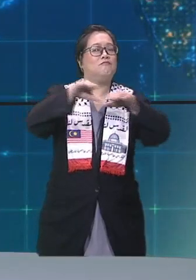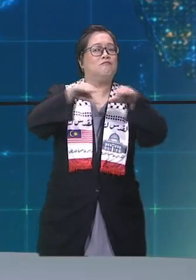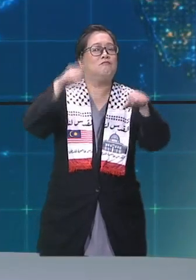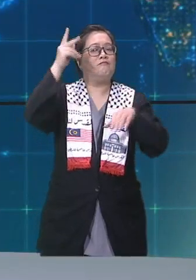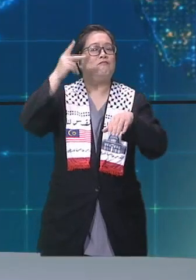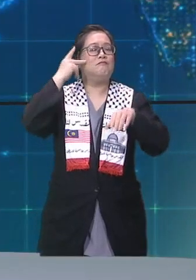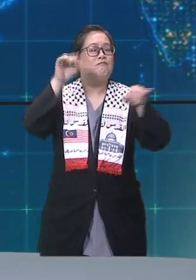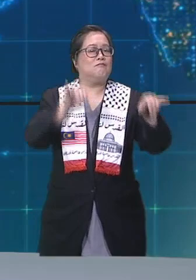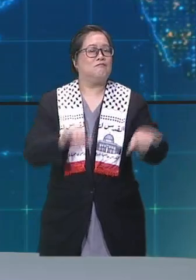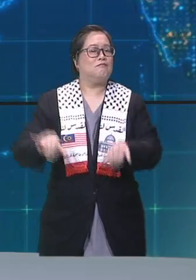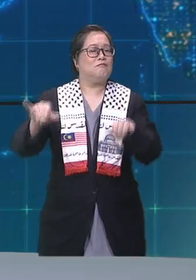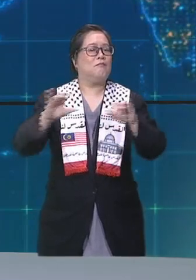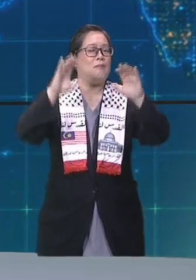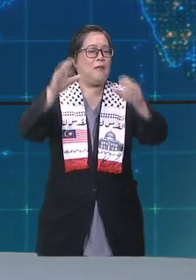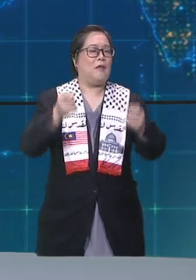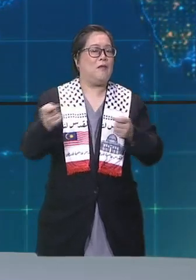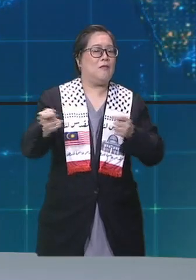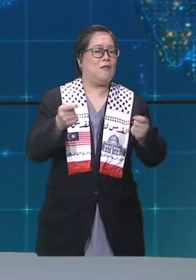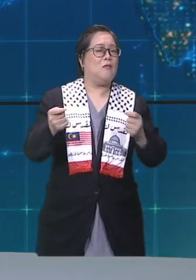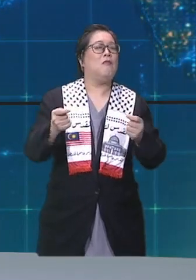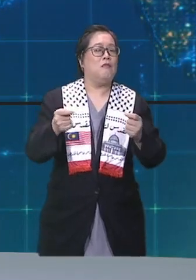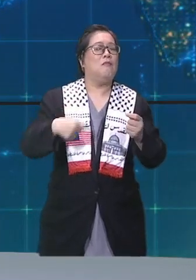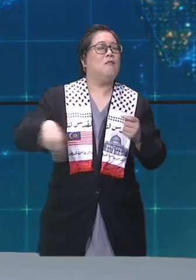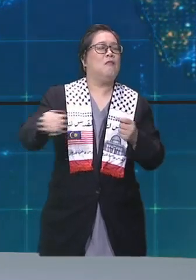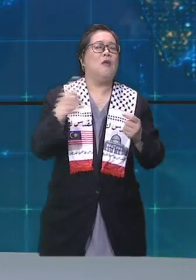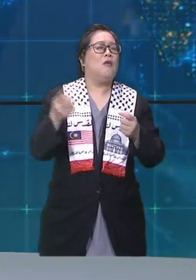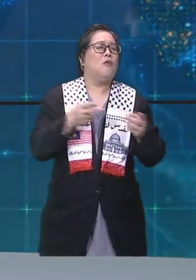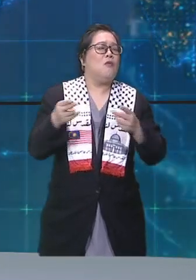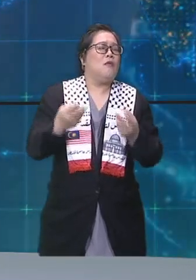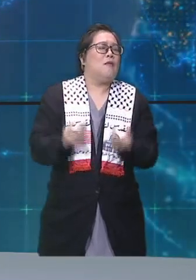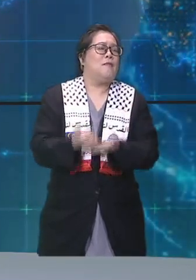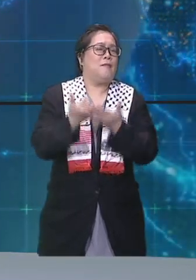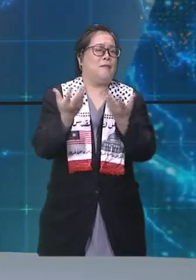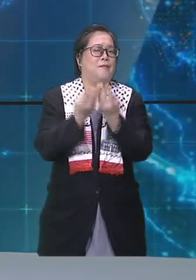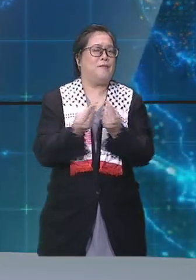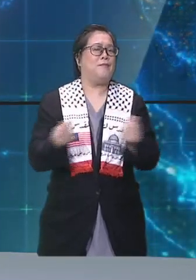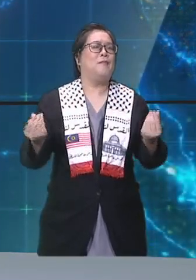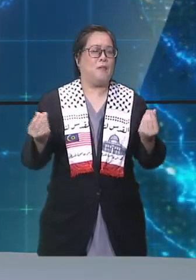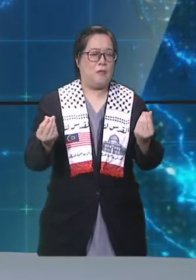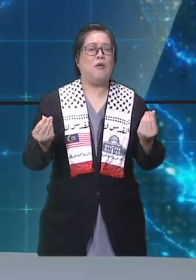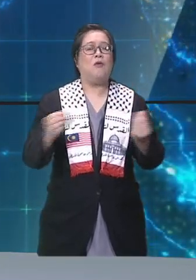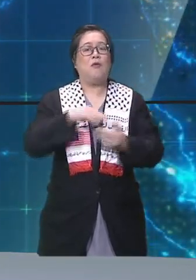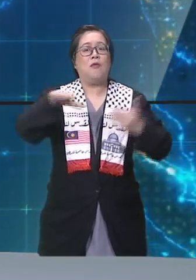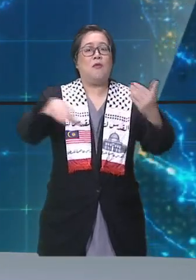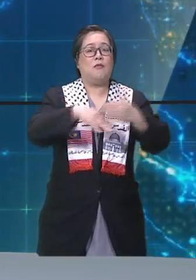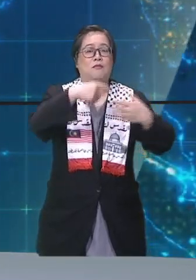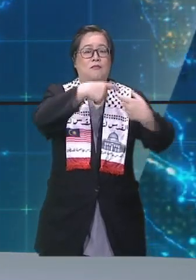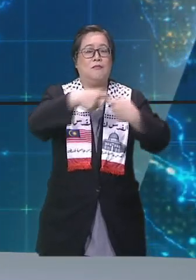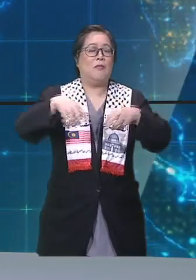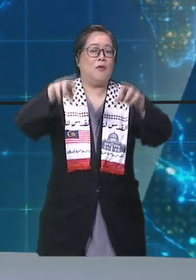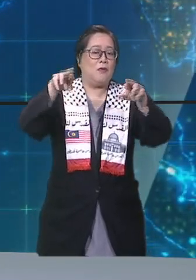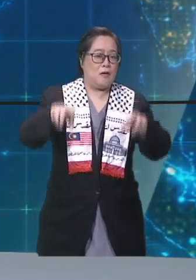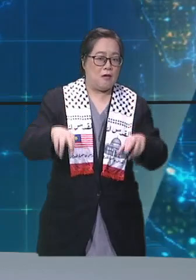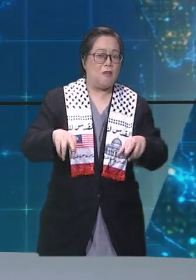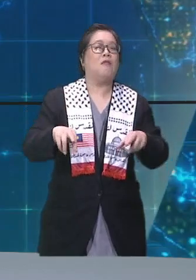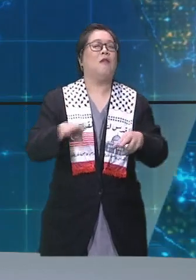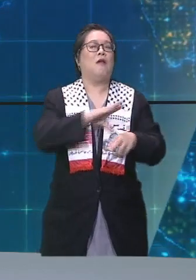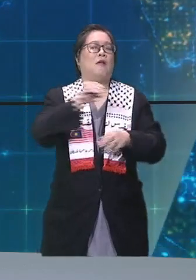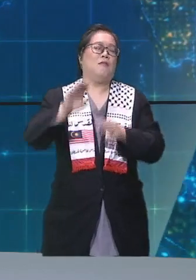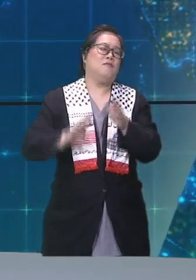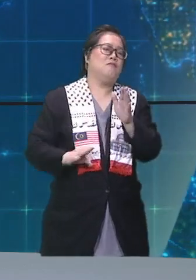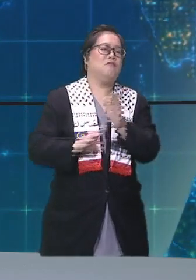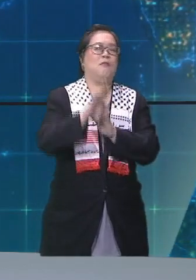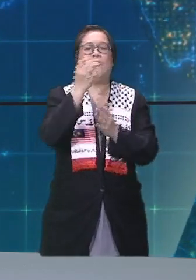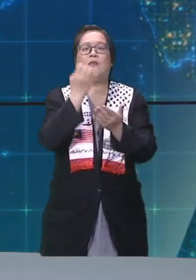Kestabilan politik perlu diselaraskan dengan tadbir urus yang baik sebagai satu usaha bagi menyelesaikan semua isu berkaitan